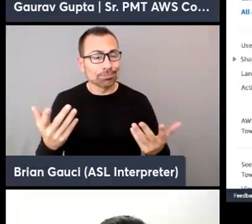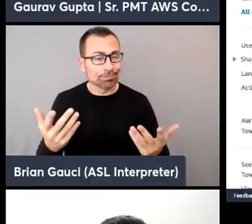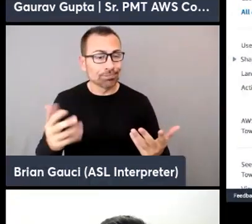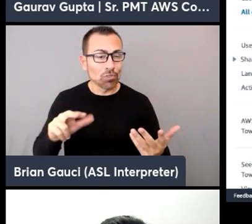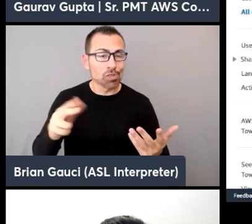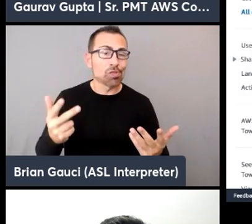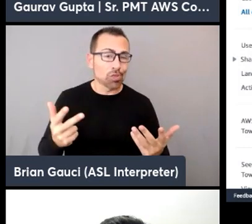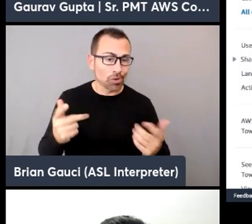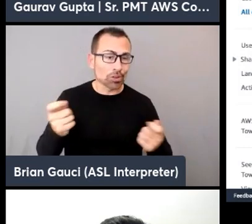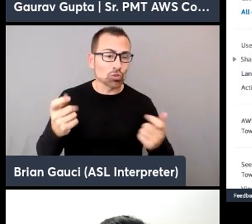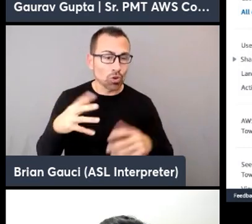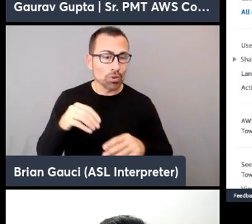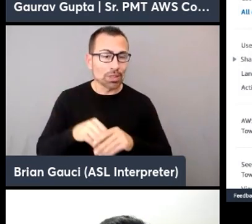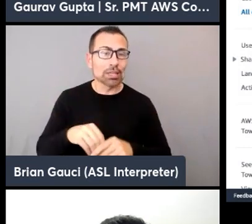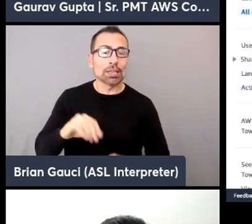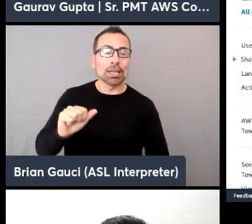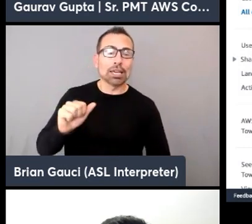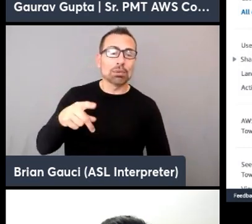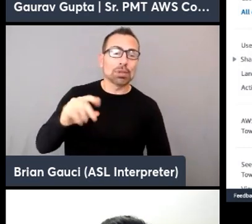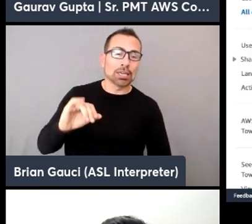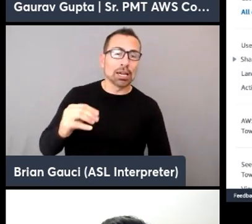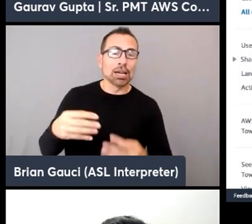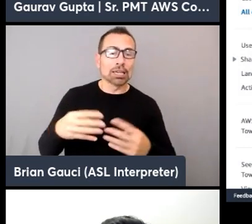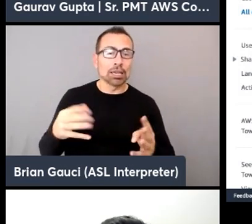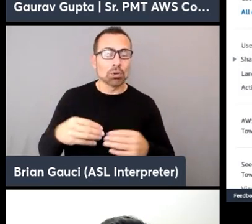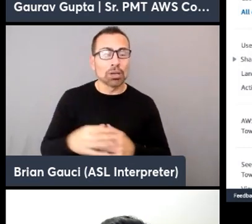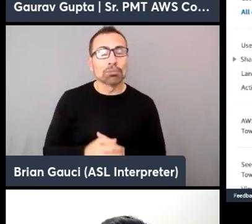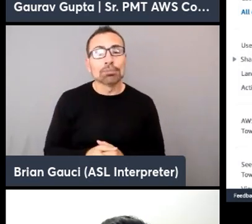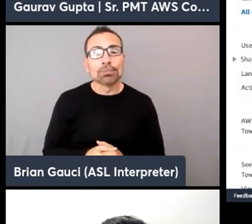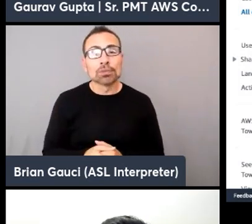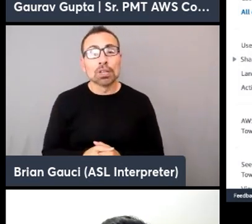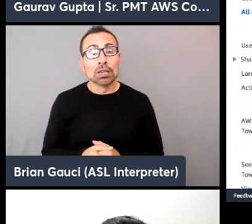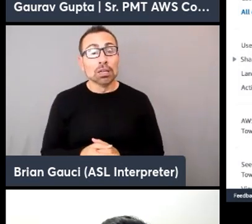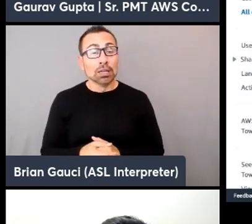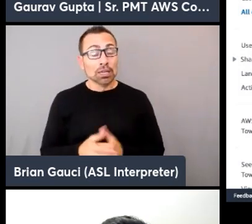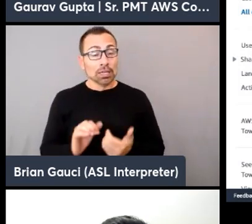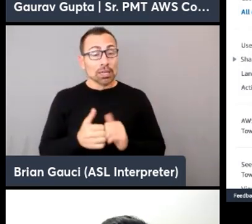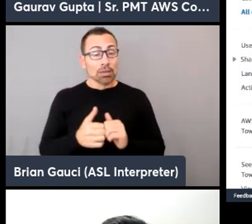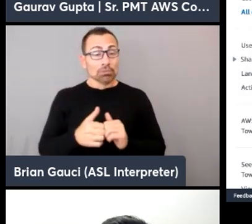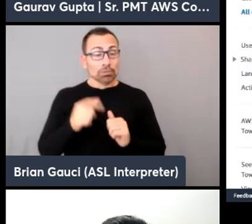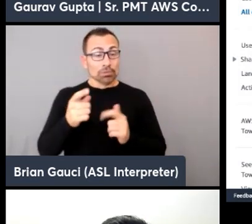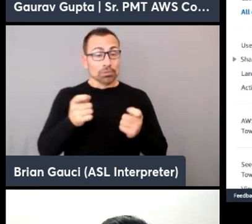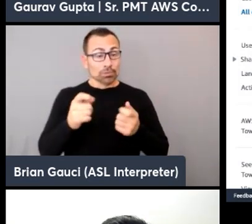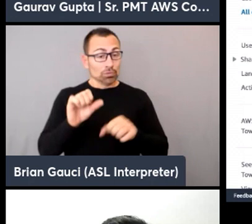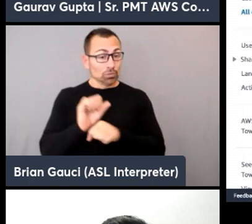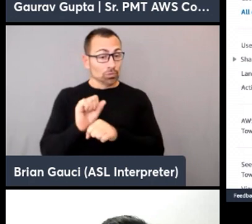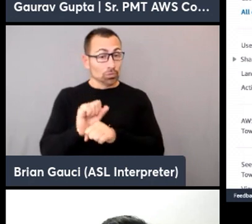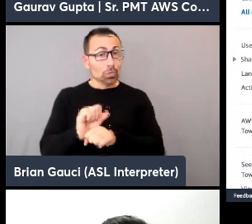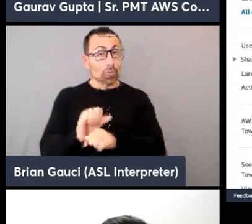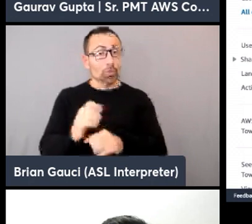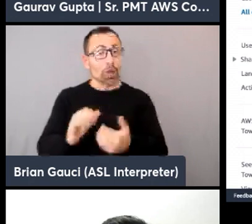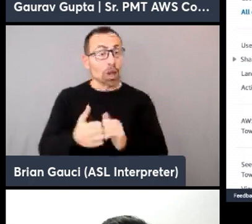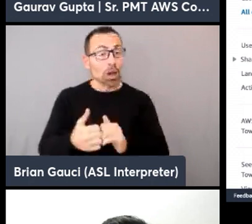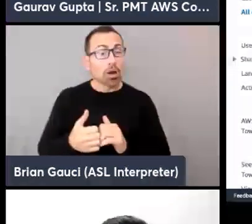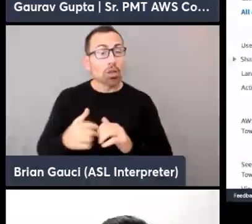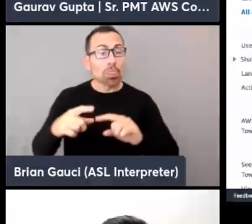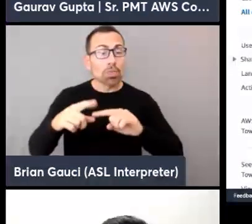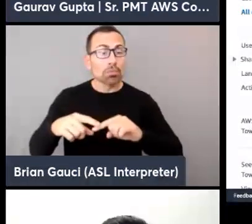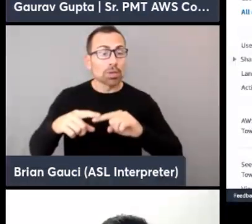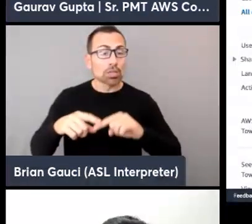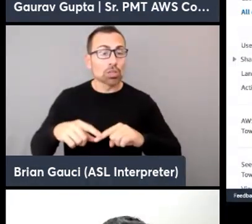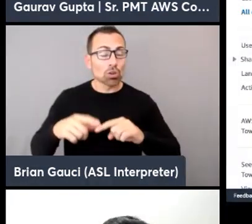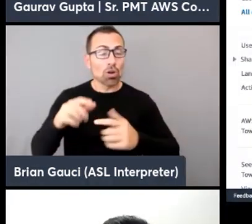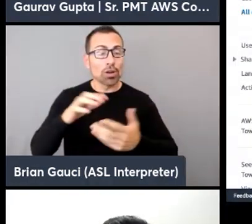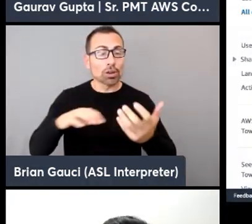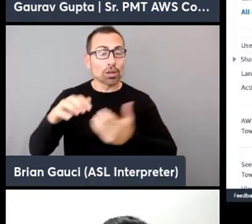control within the API Gateway service. Now, the way these controls work is based off of CloudFormation hooks